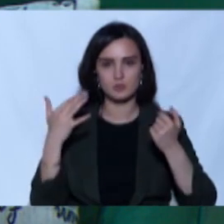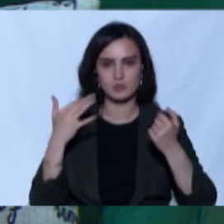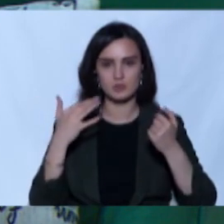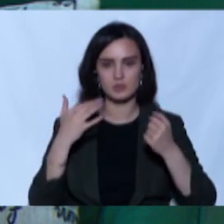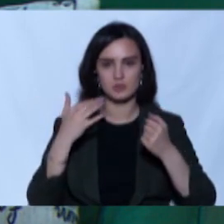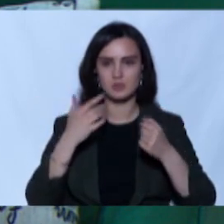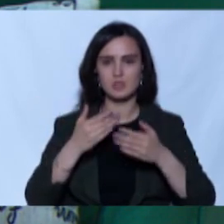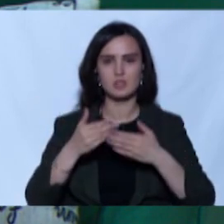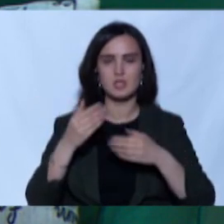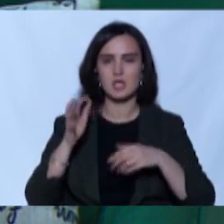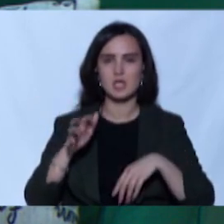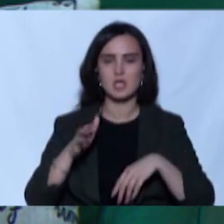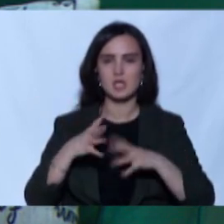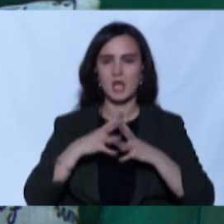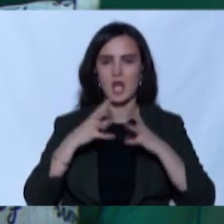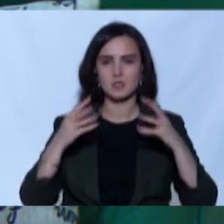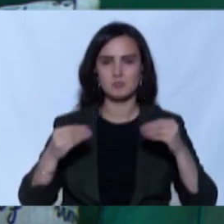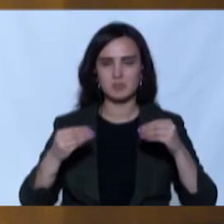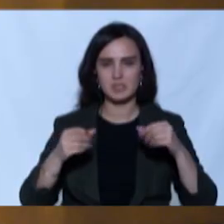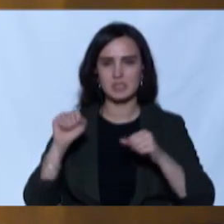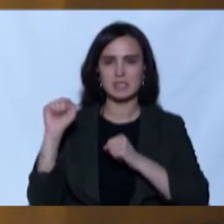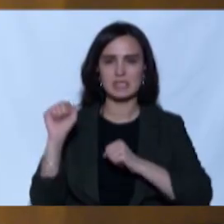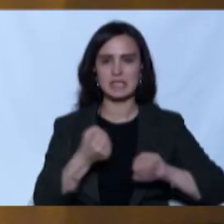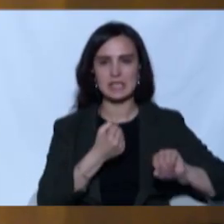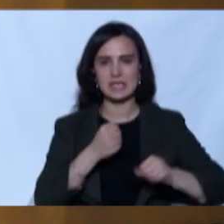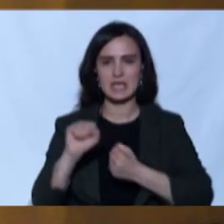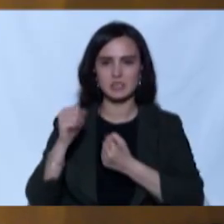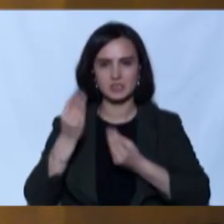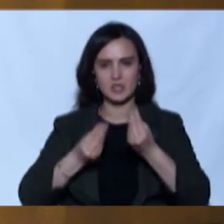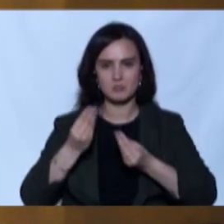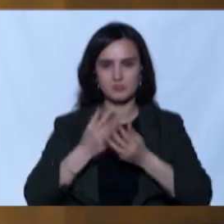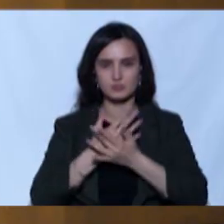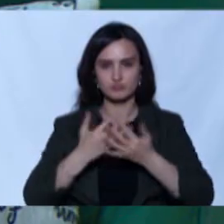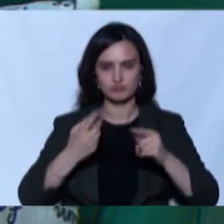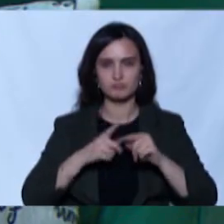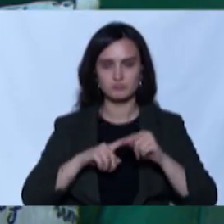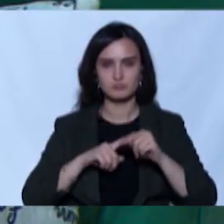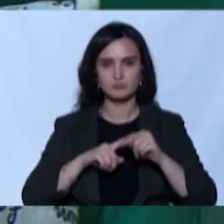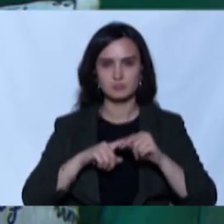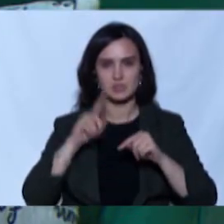played rugby, cricket, was a very keen boxer. But as well as that, he